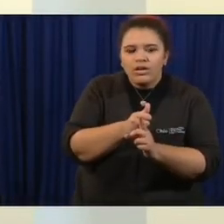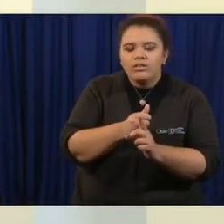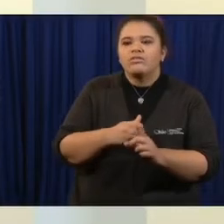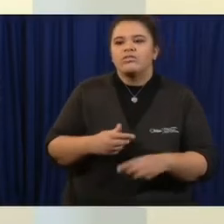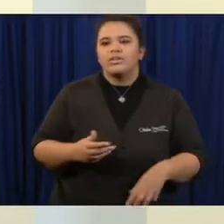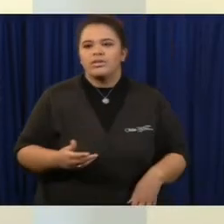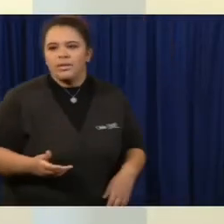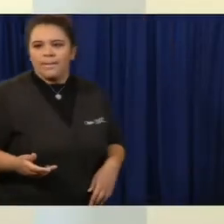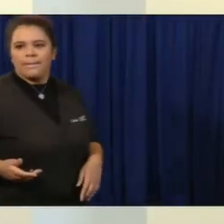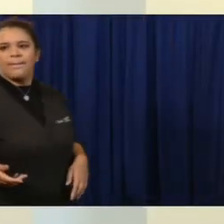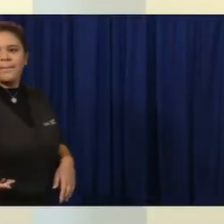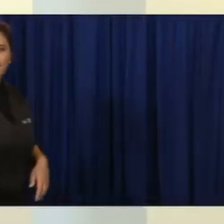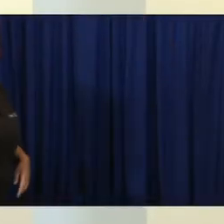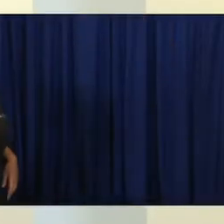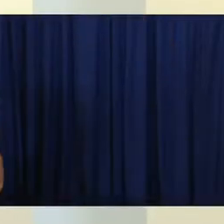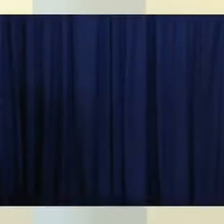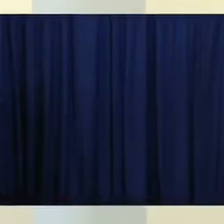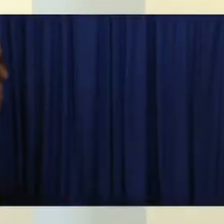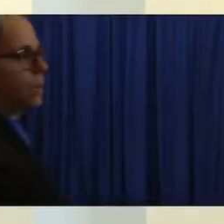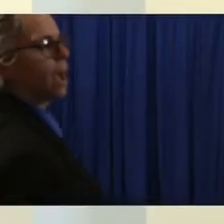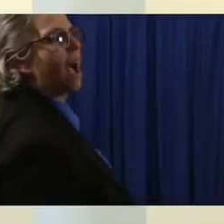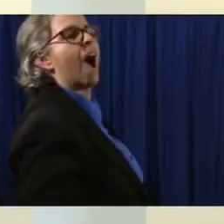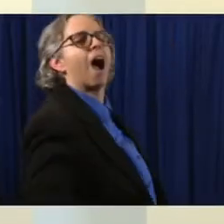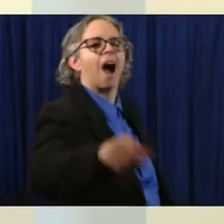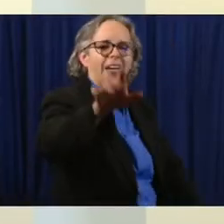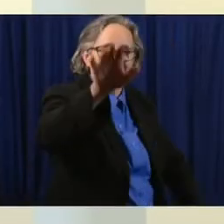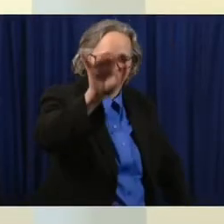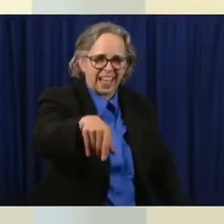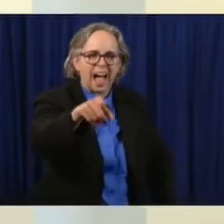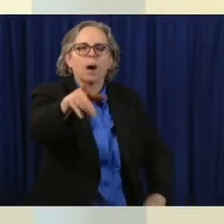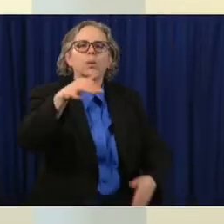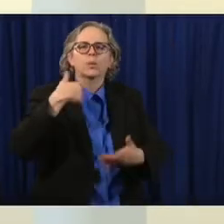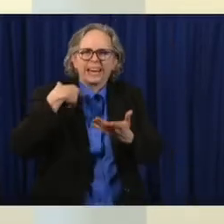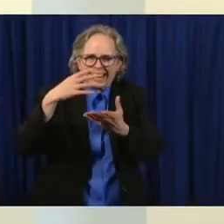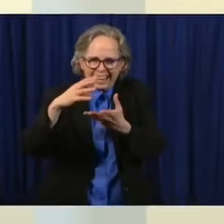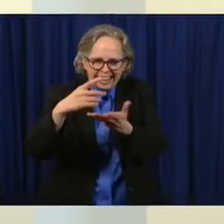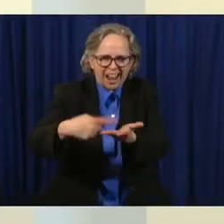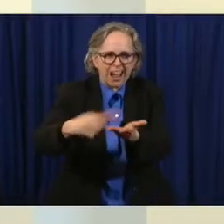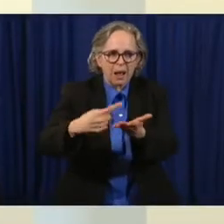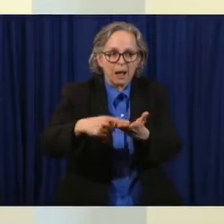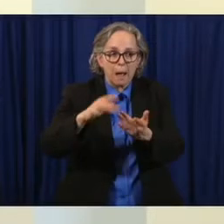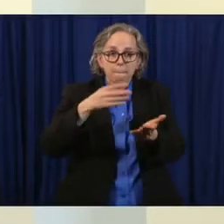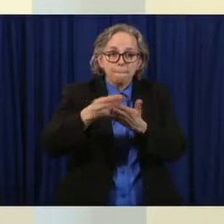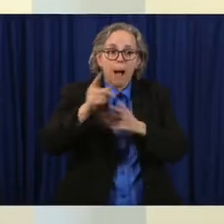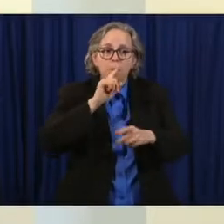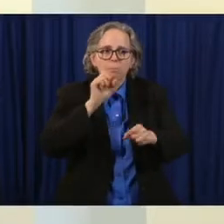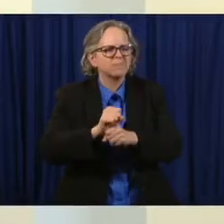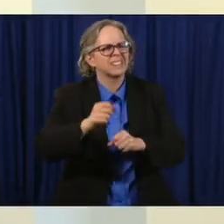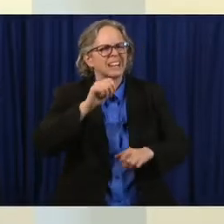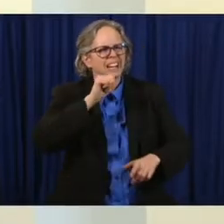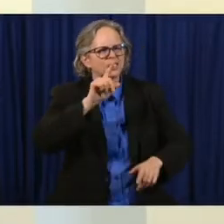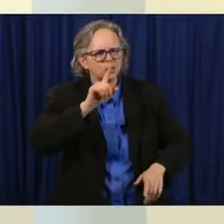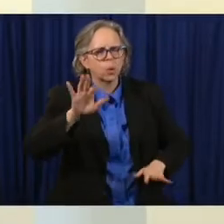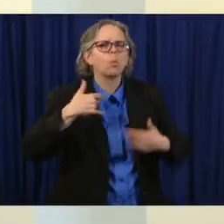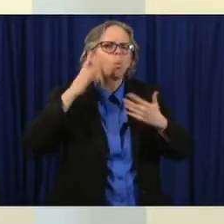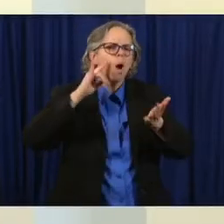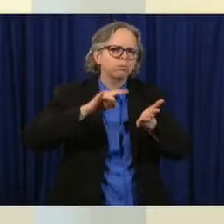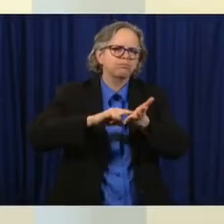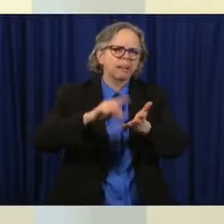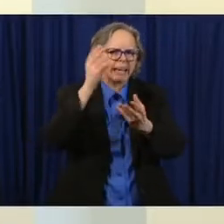Remember that being under discussion, but I'm not sure if it happened or not. So I'll find out for you, and we'll get back.